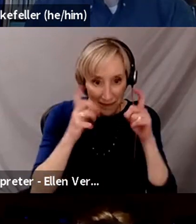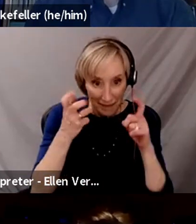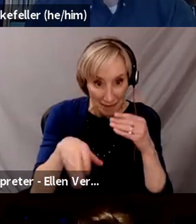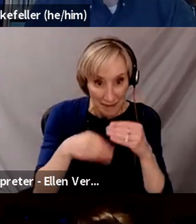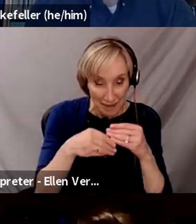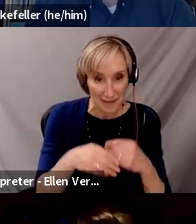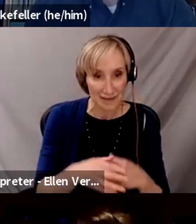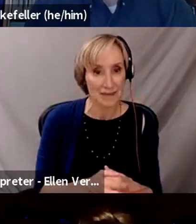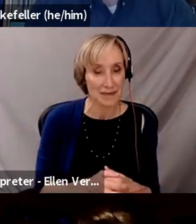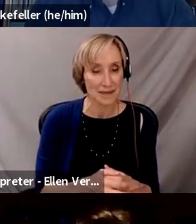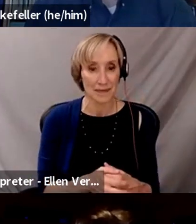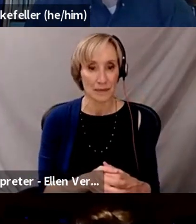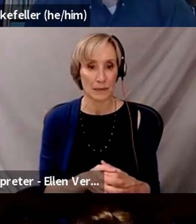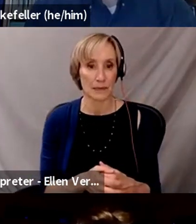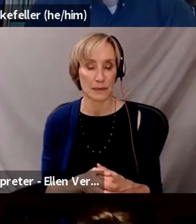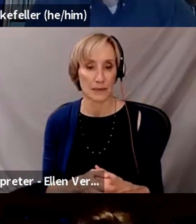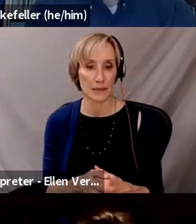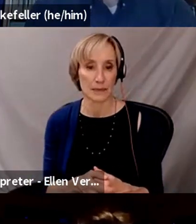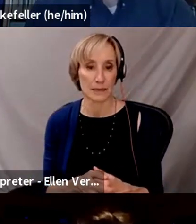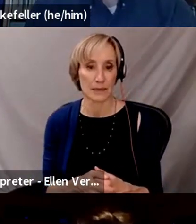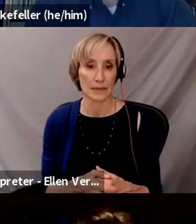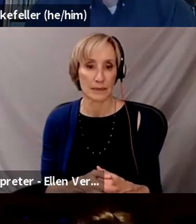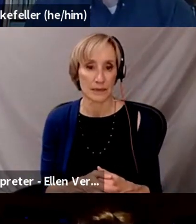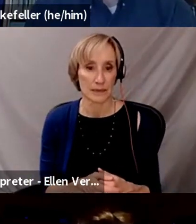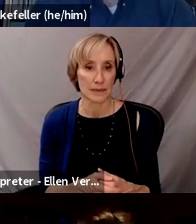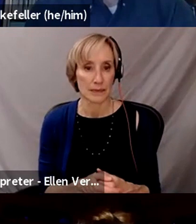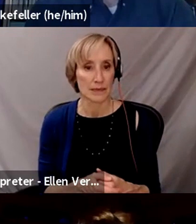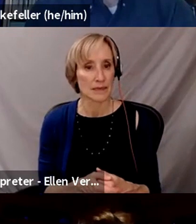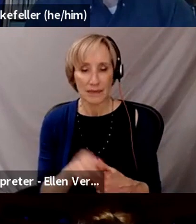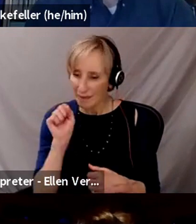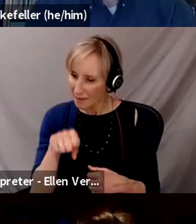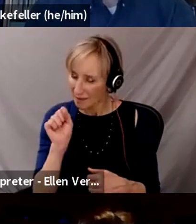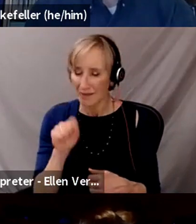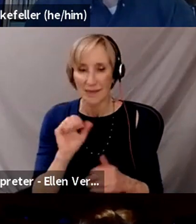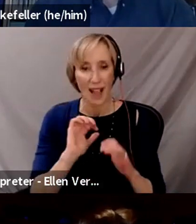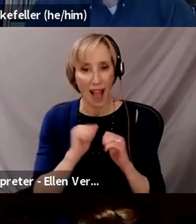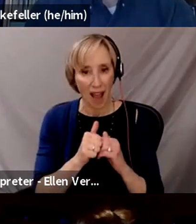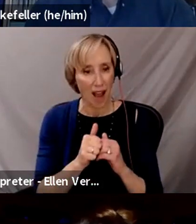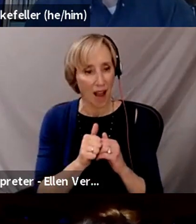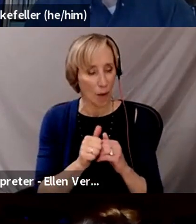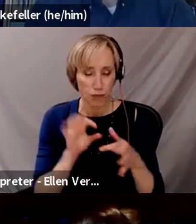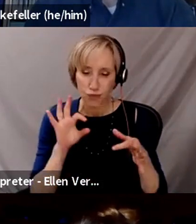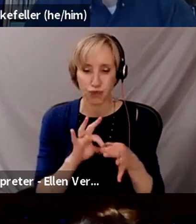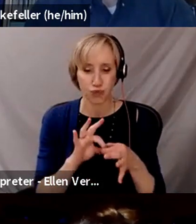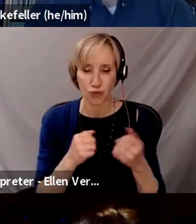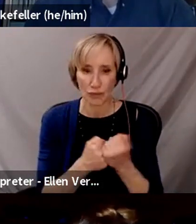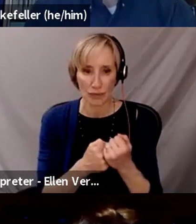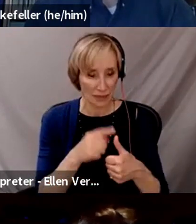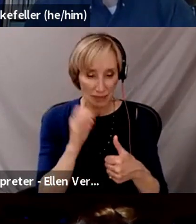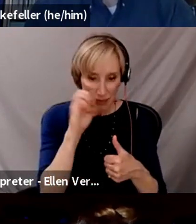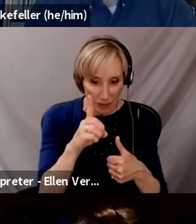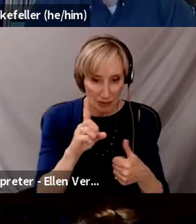Yeah, absolutely. I think it's understanding. I think in the notion of education and a lot of these things are